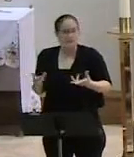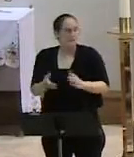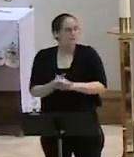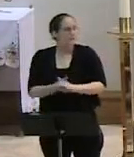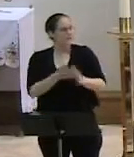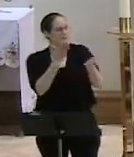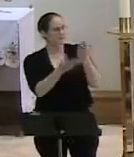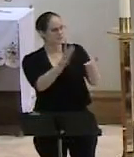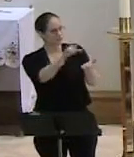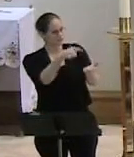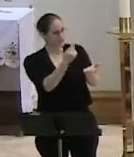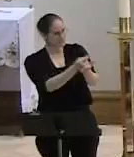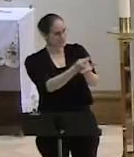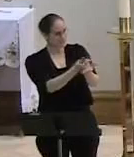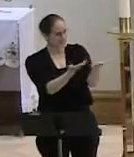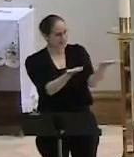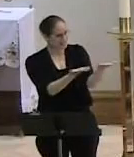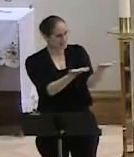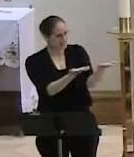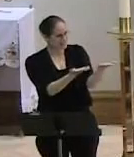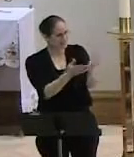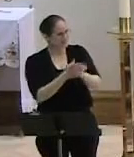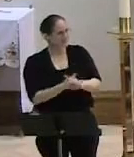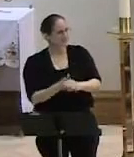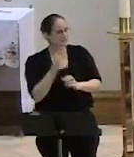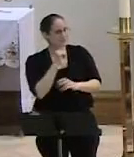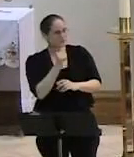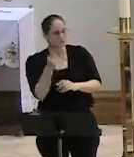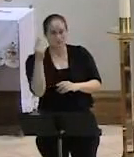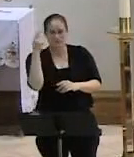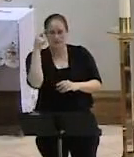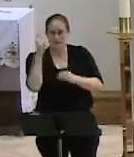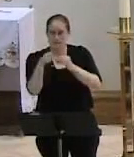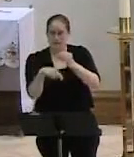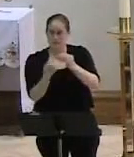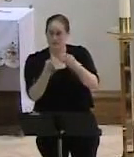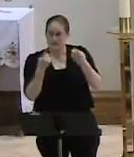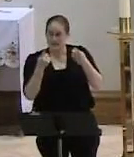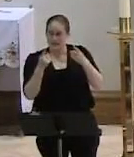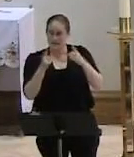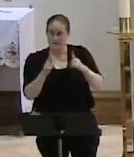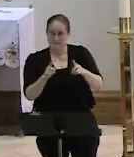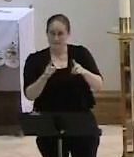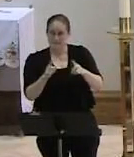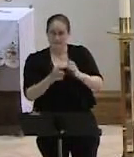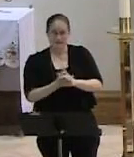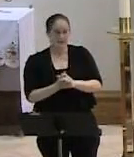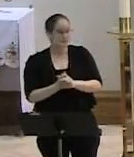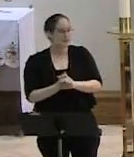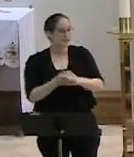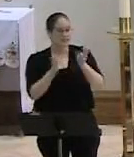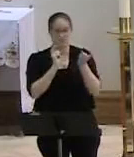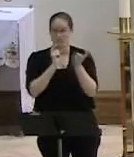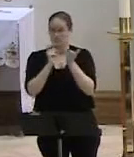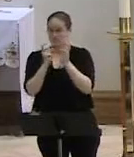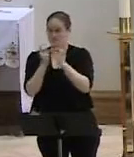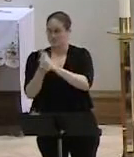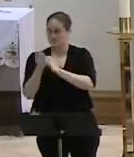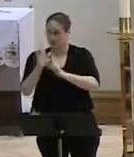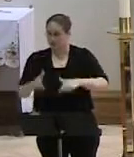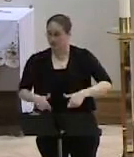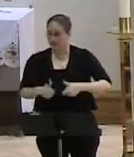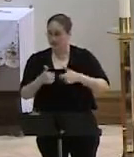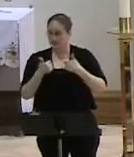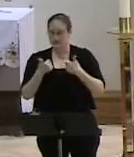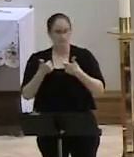good graduates, you might not think about it, but you know, as you are making transitions in your life, this